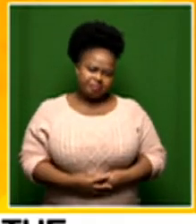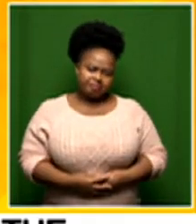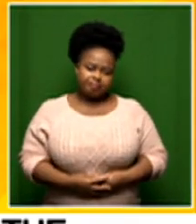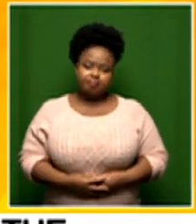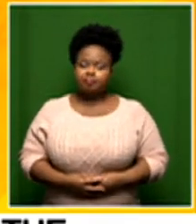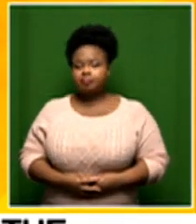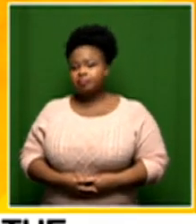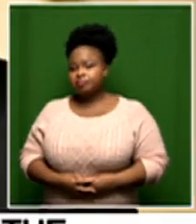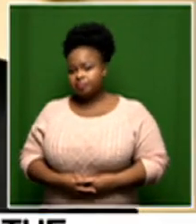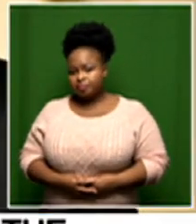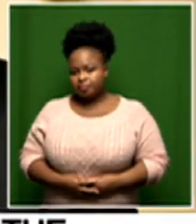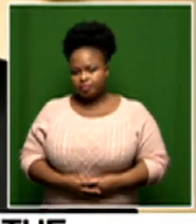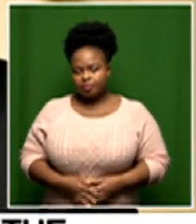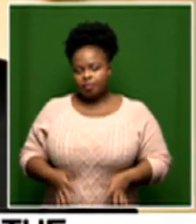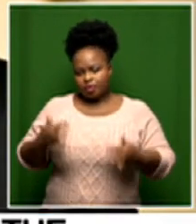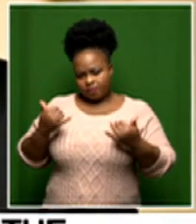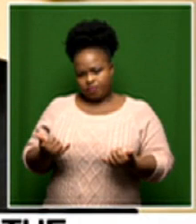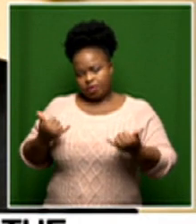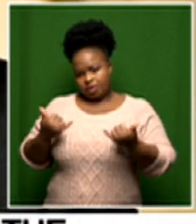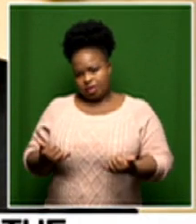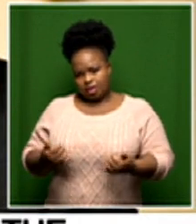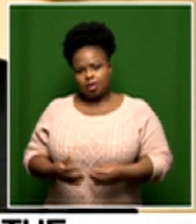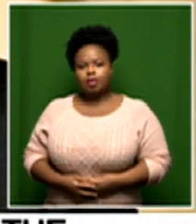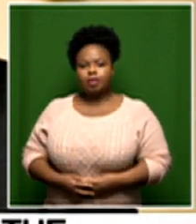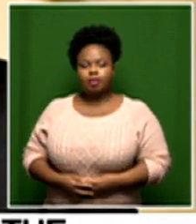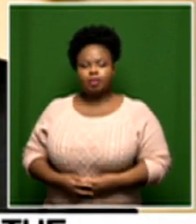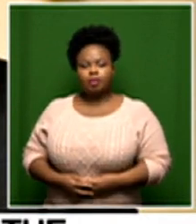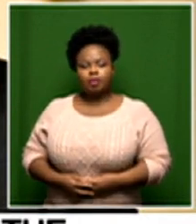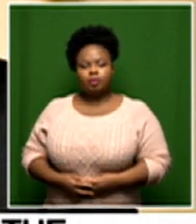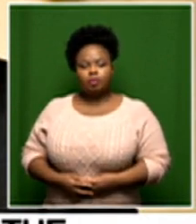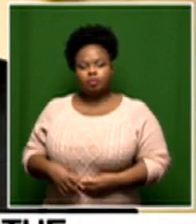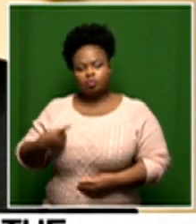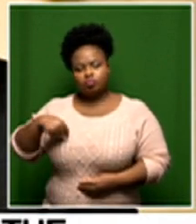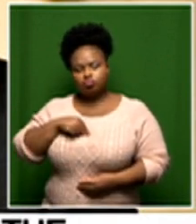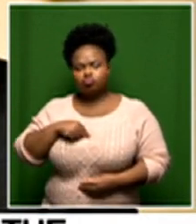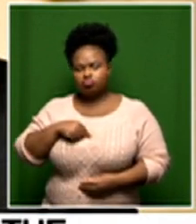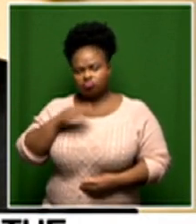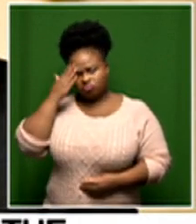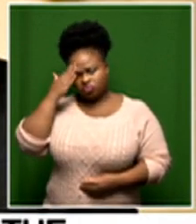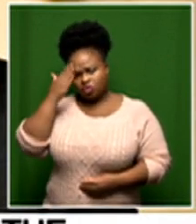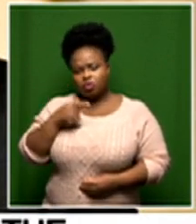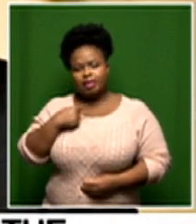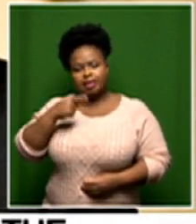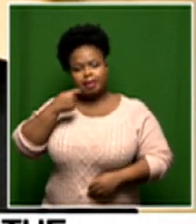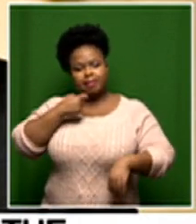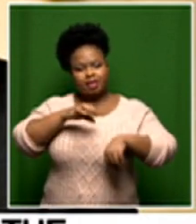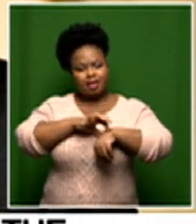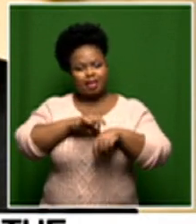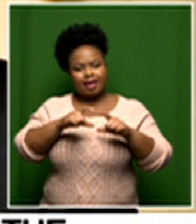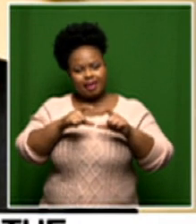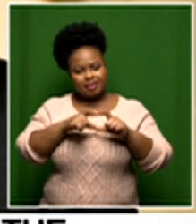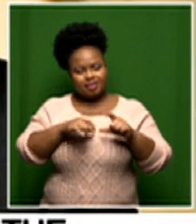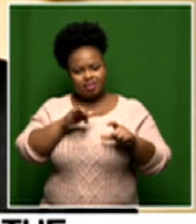Well, at the moment, we have the understanding that the medical schemes are going to make